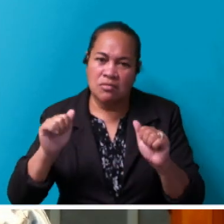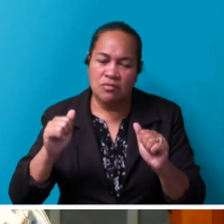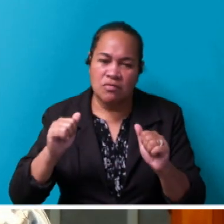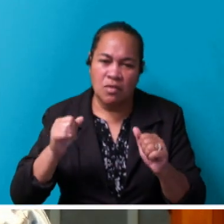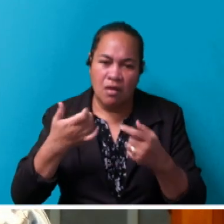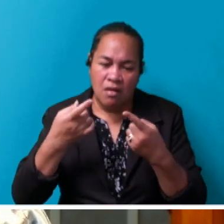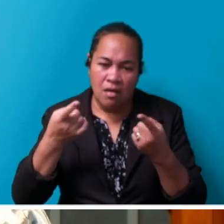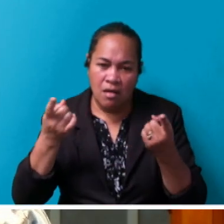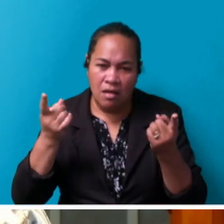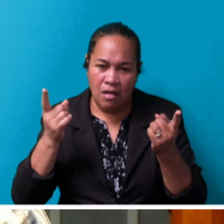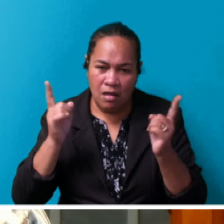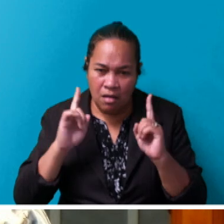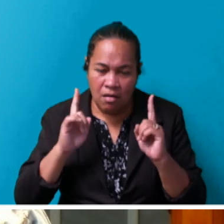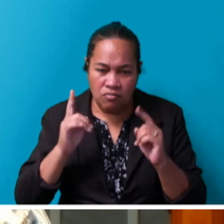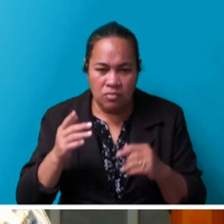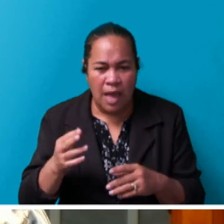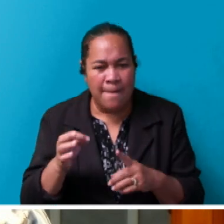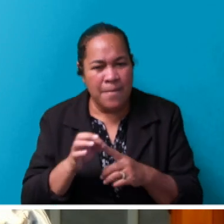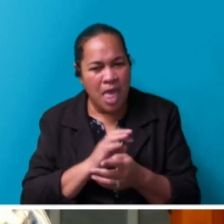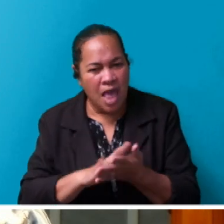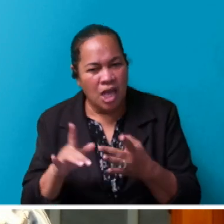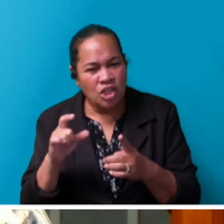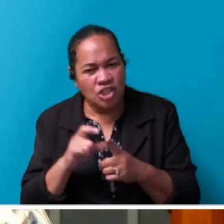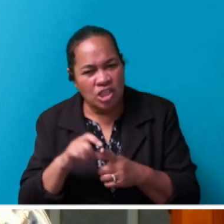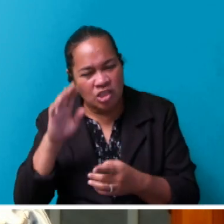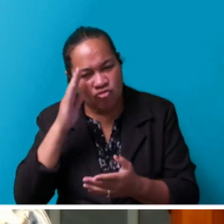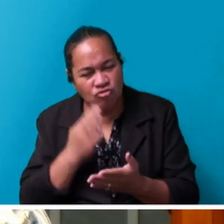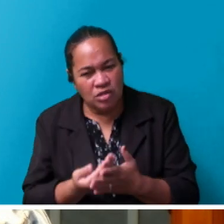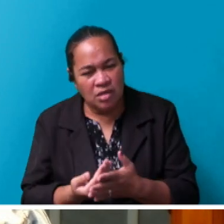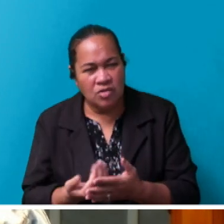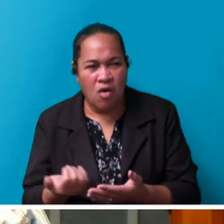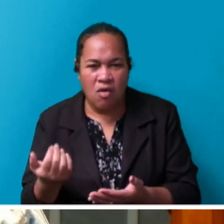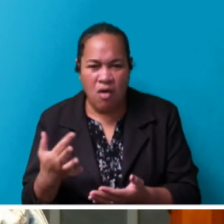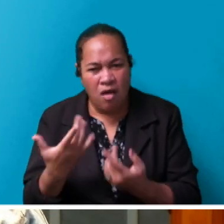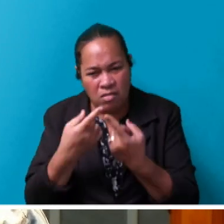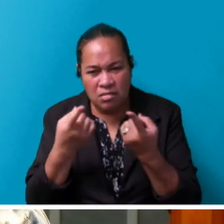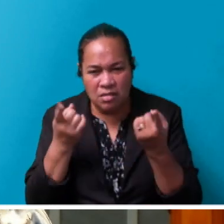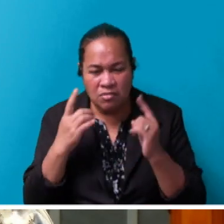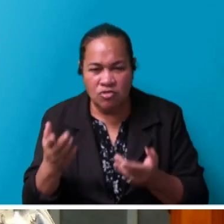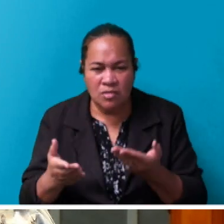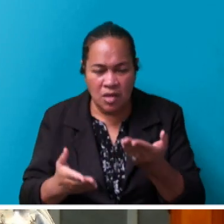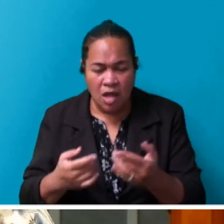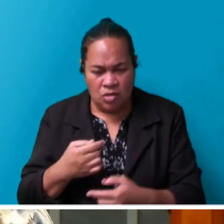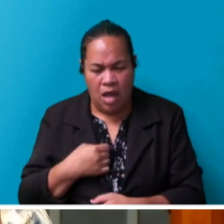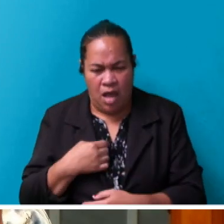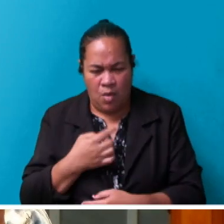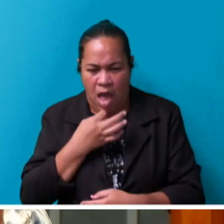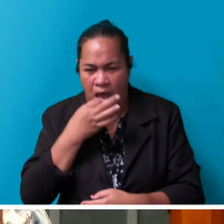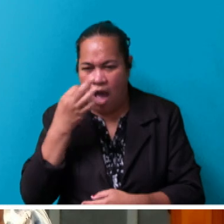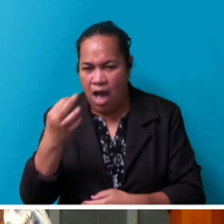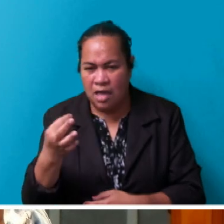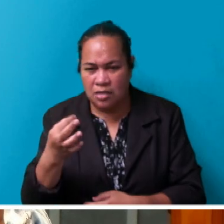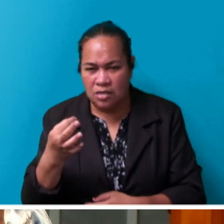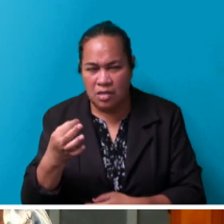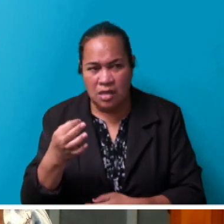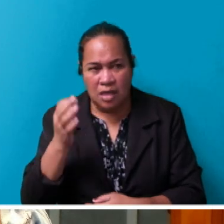graduates, and also PhD graduates. So I took the time to